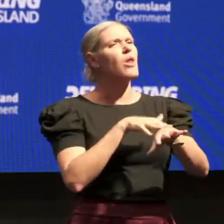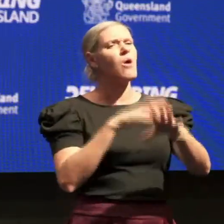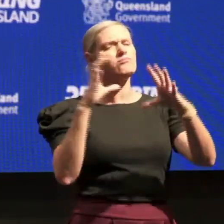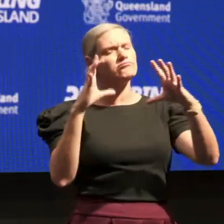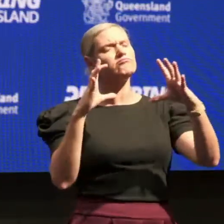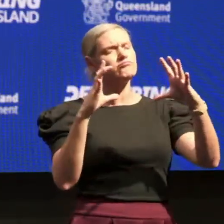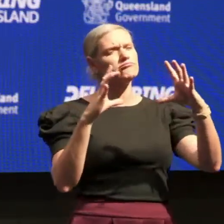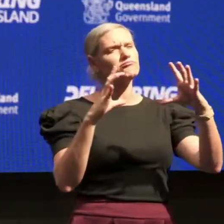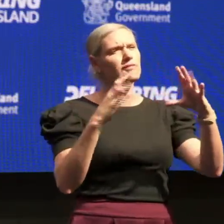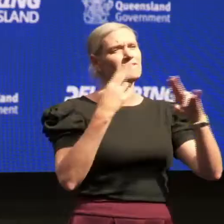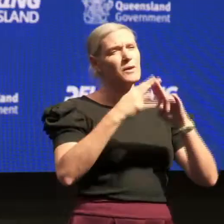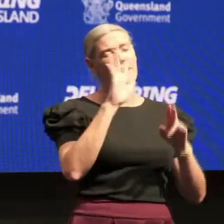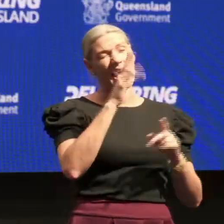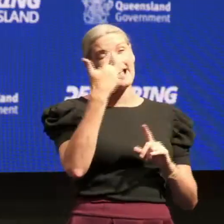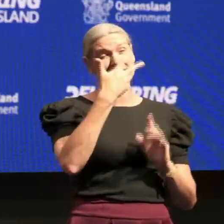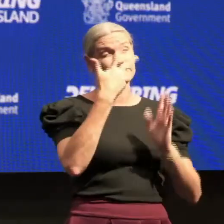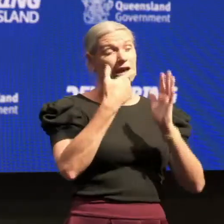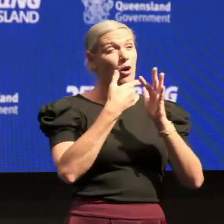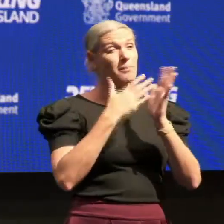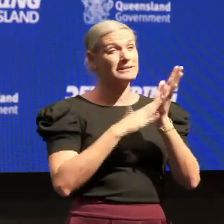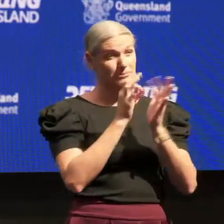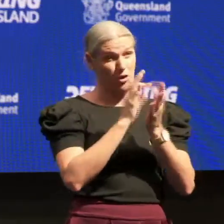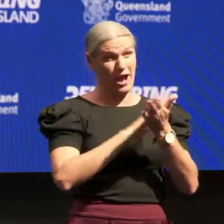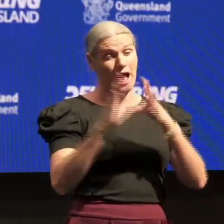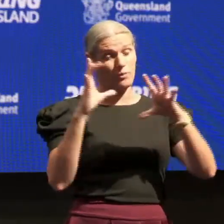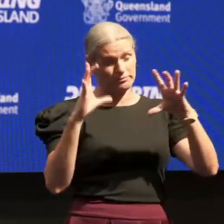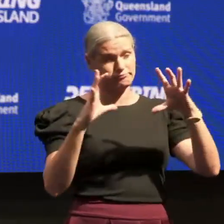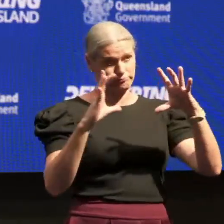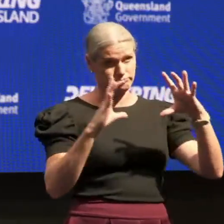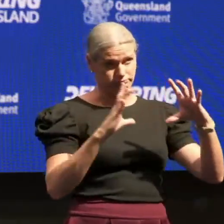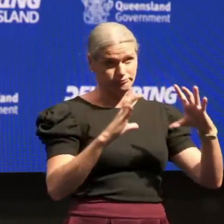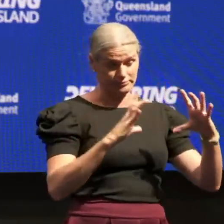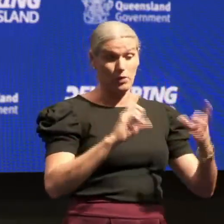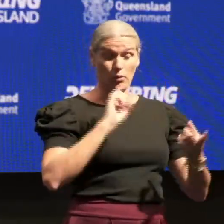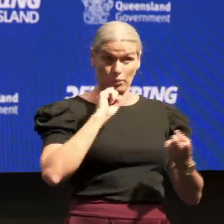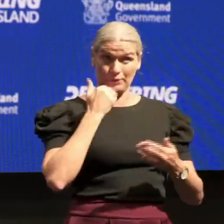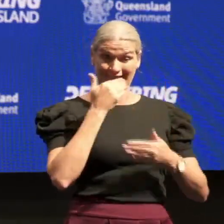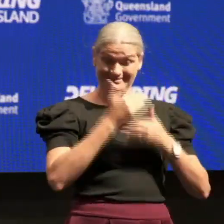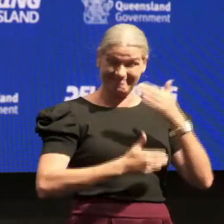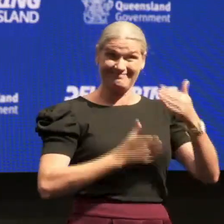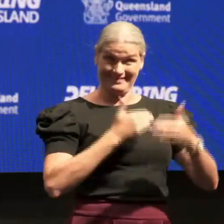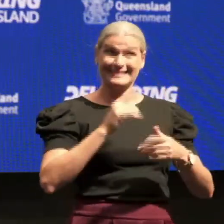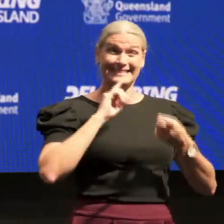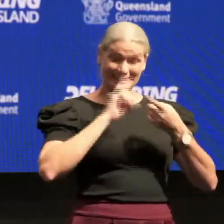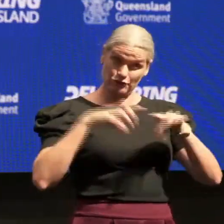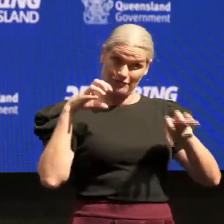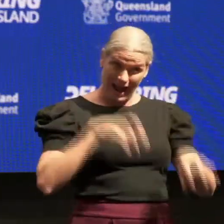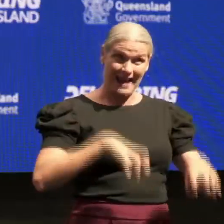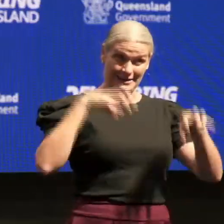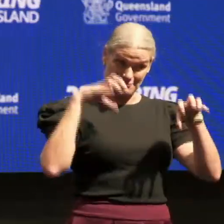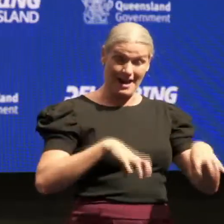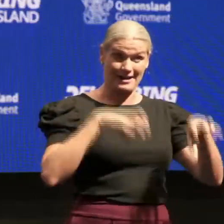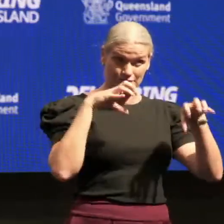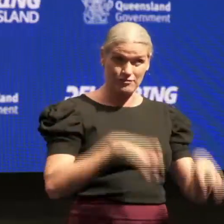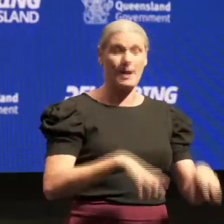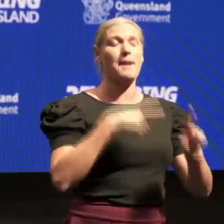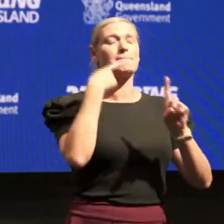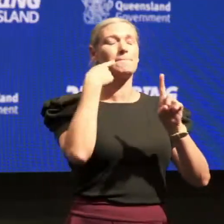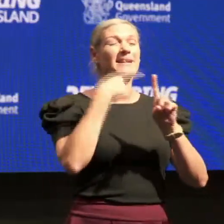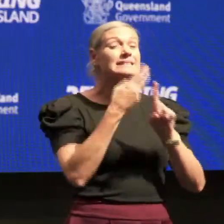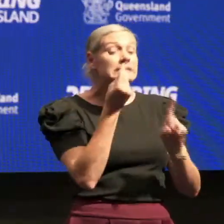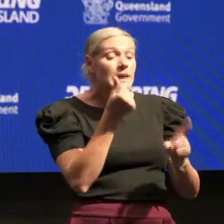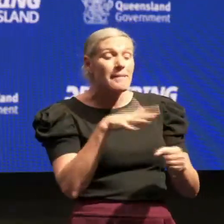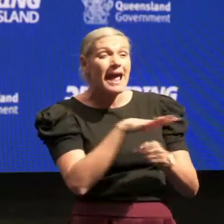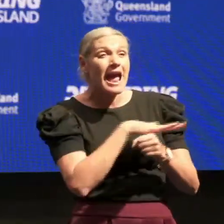for around about 18 kilometres an hour. And it will continue to produce heavy rainfall and in